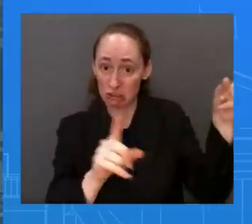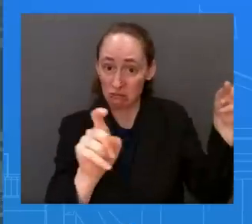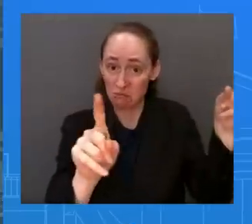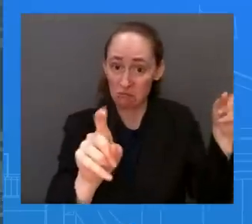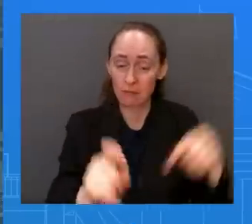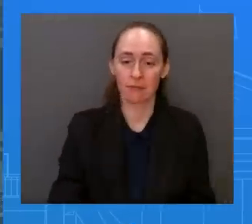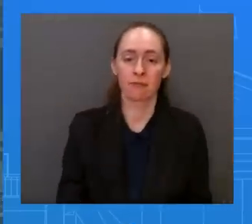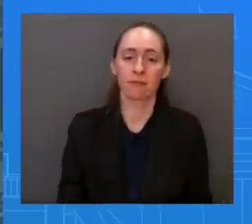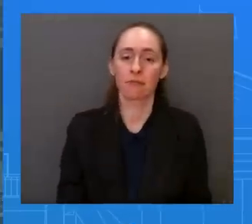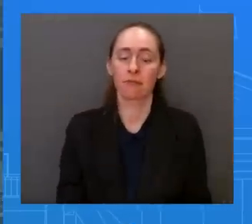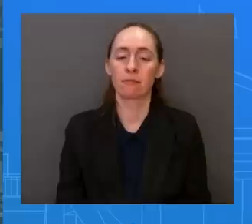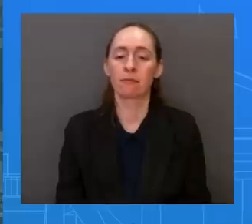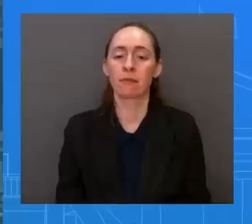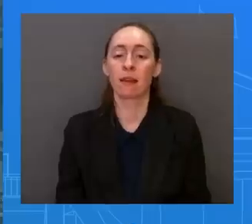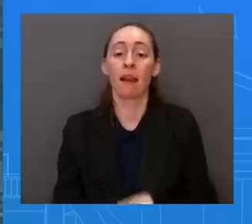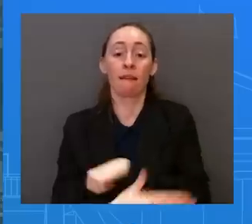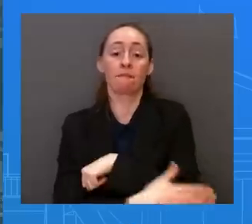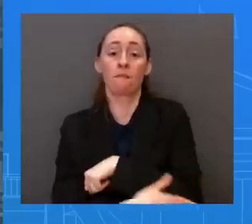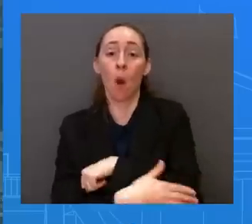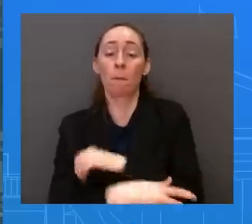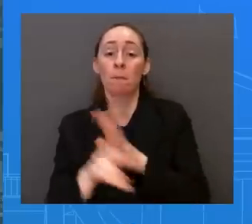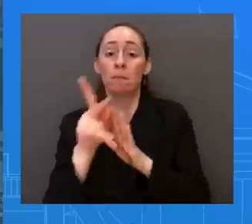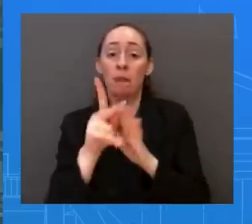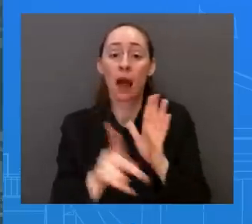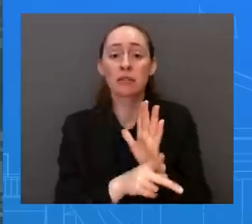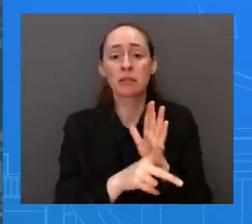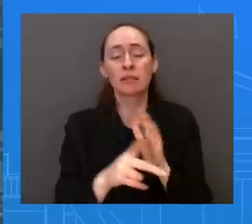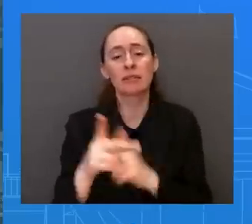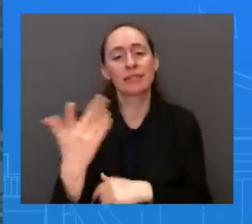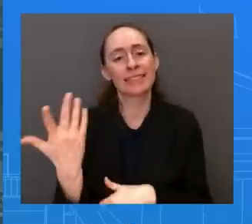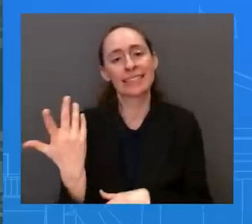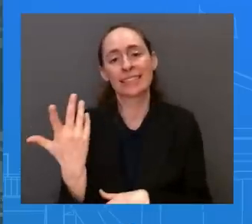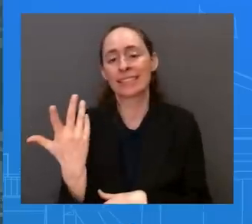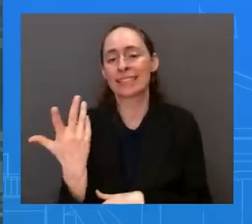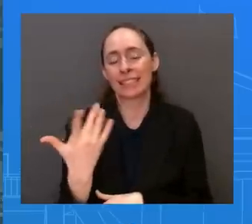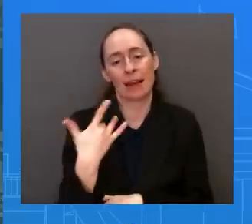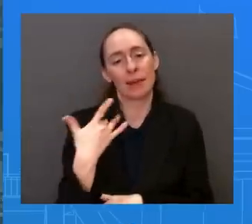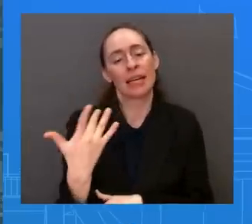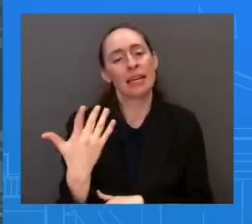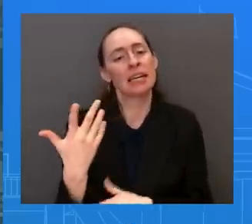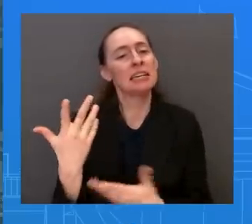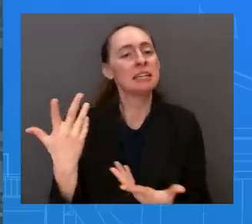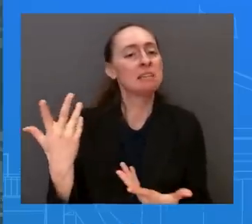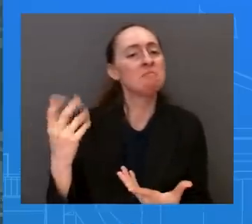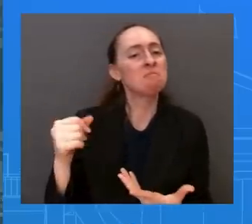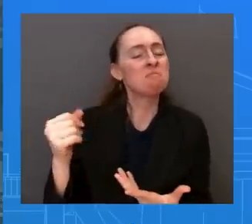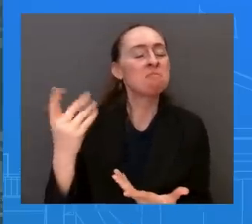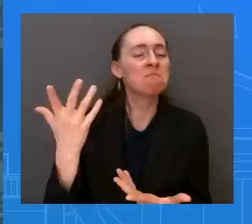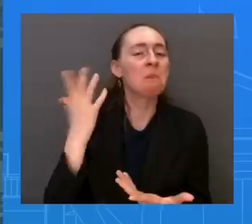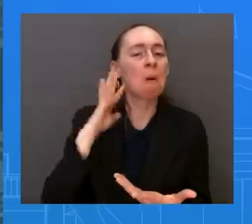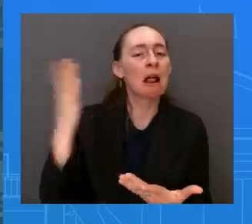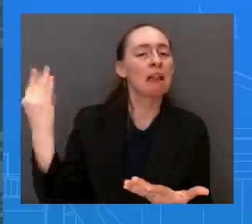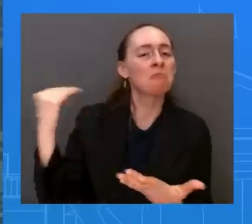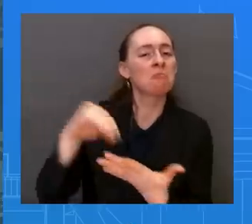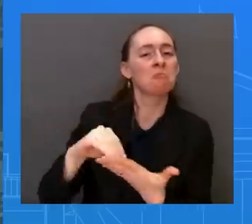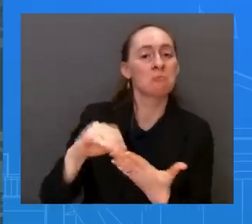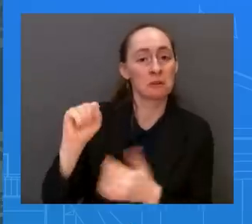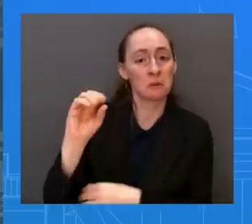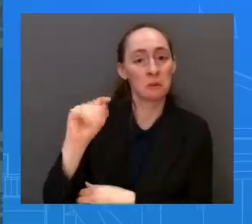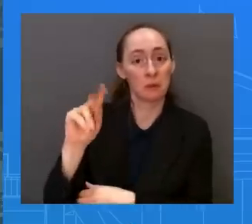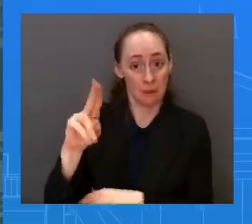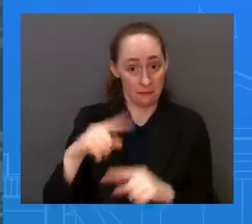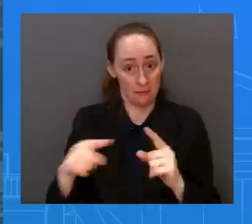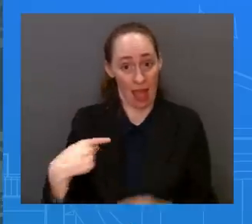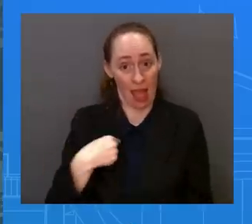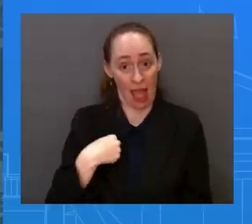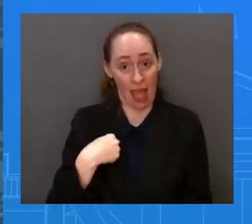I'm not going to get ahead of the president and what he's going to speak to as it relates specifically to China. You know, I just laid out at the top